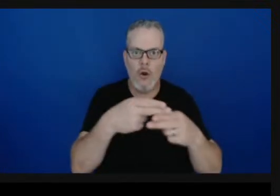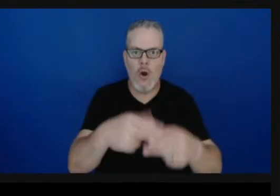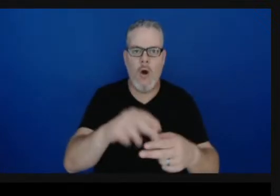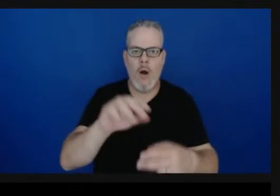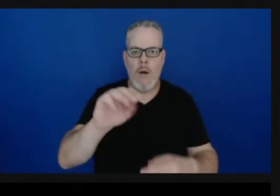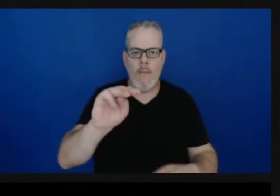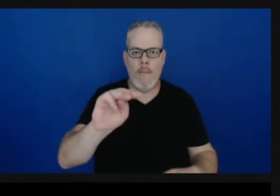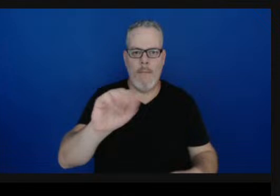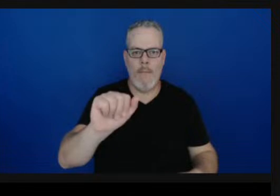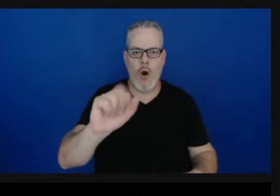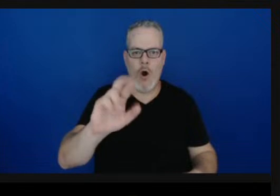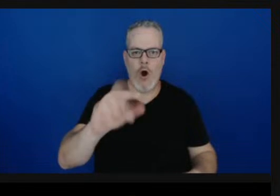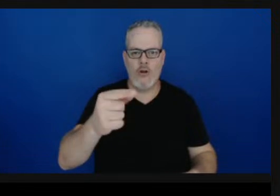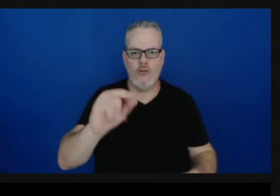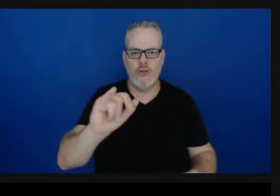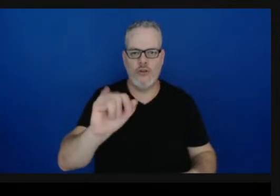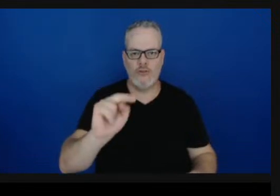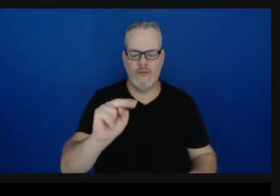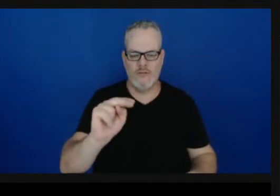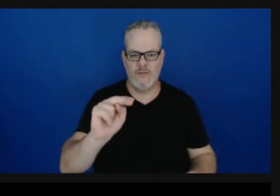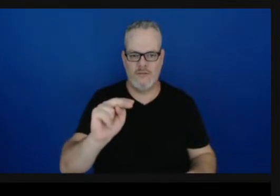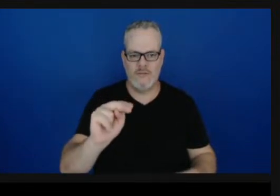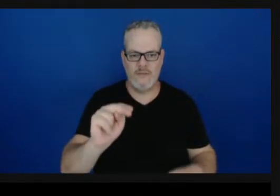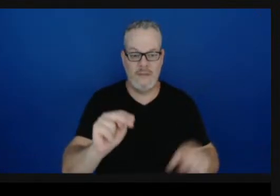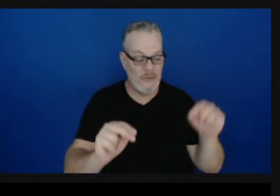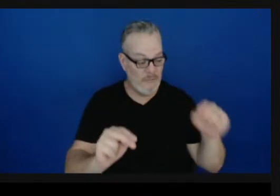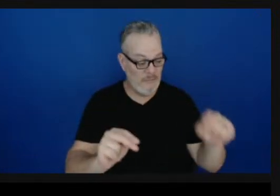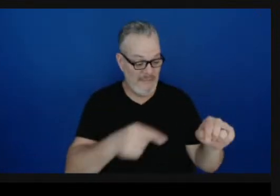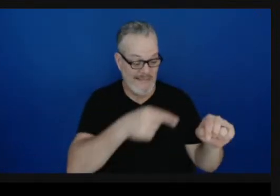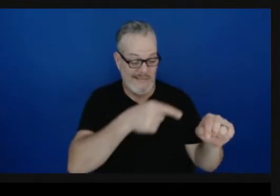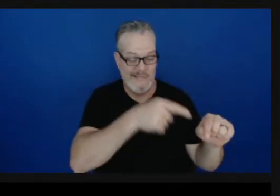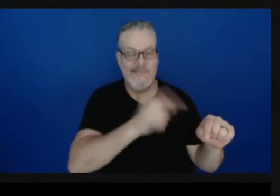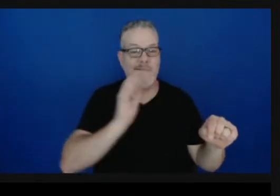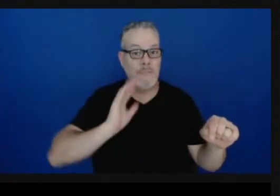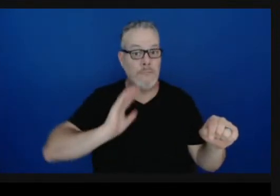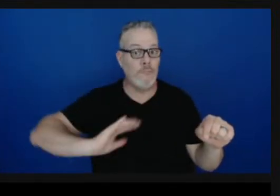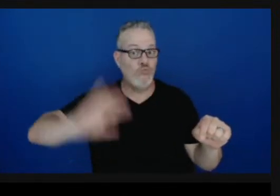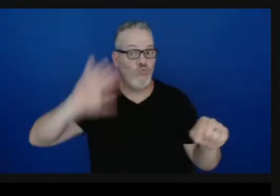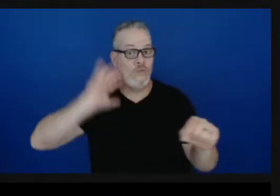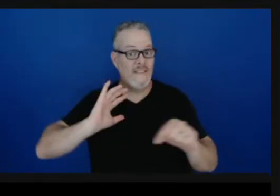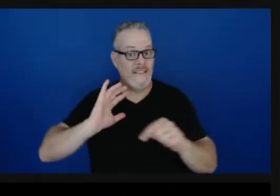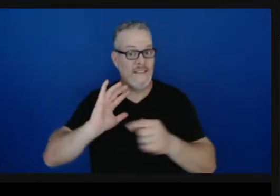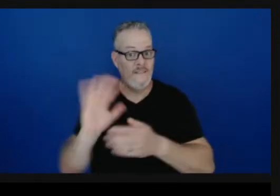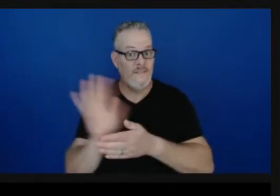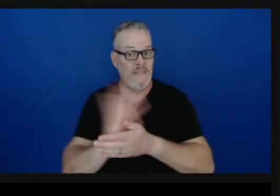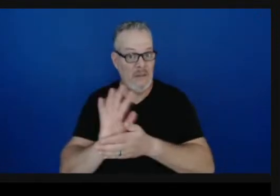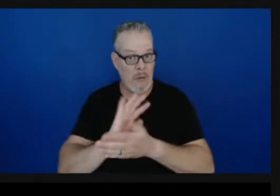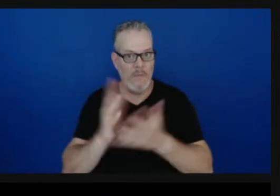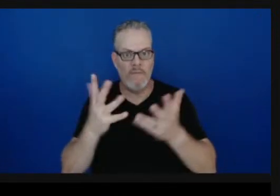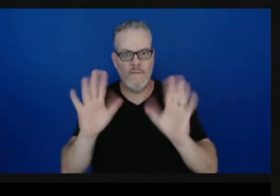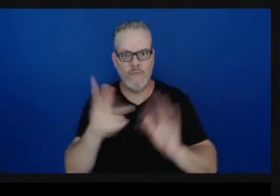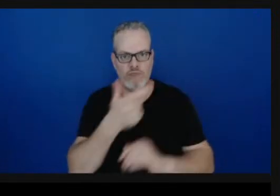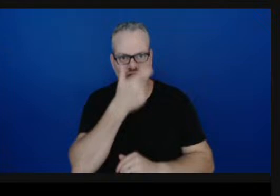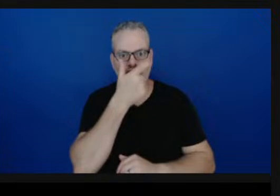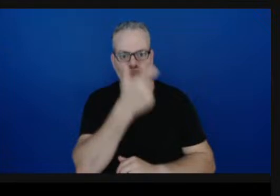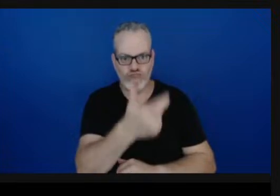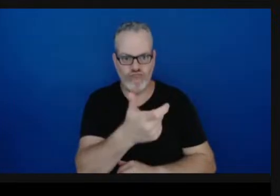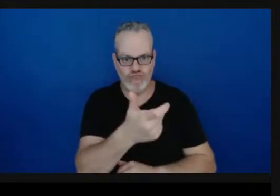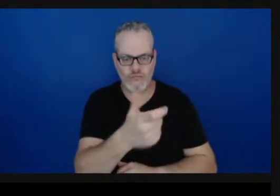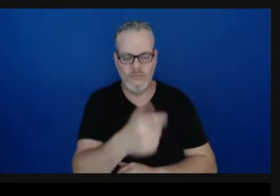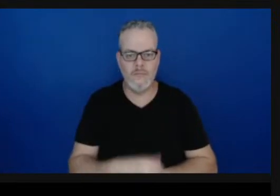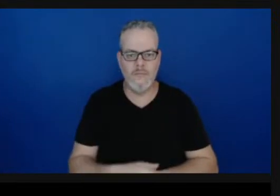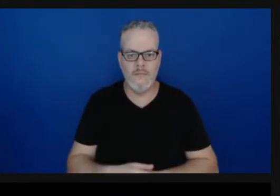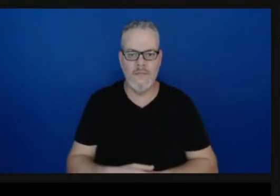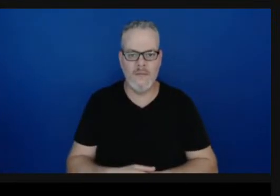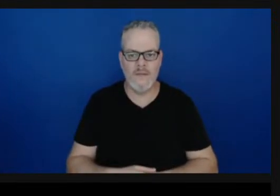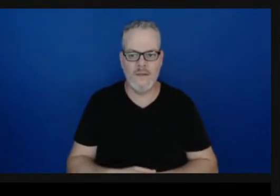here's a Maunaloa flow right there. So the previous video had actually only had us to here, somewhere here, and by this next morning, it's advanced